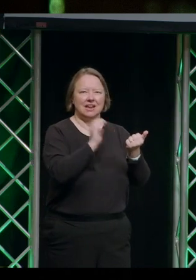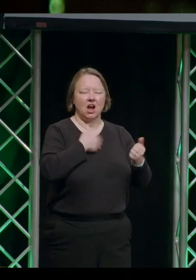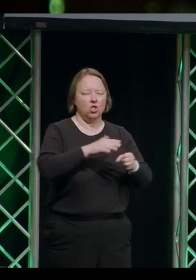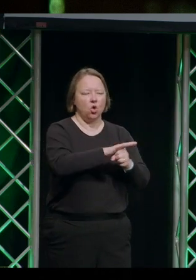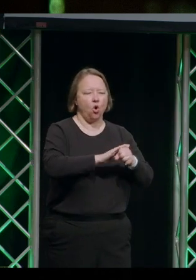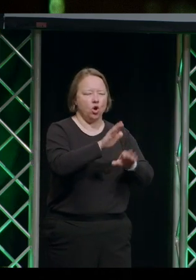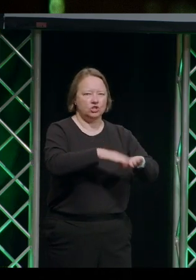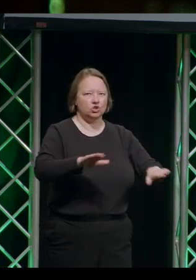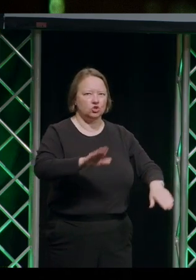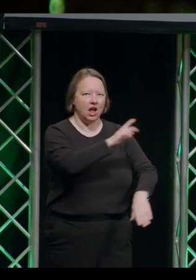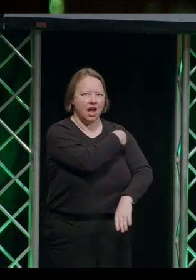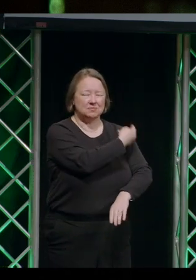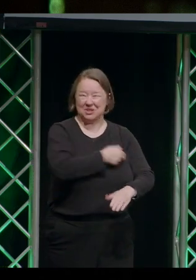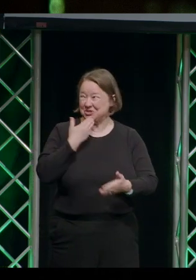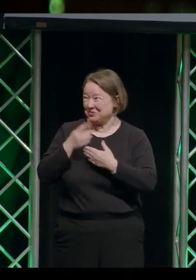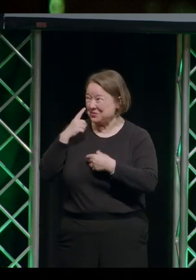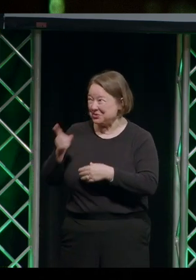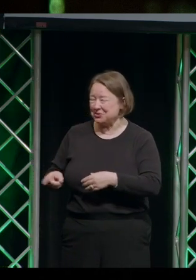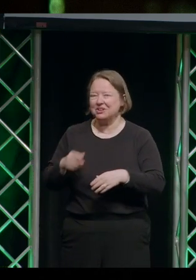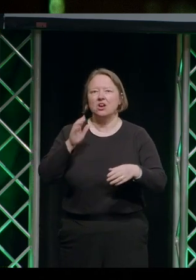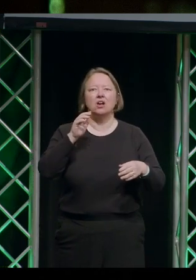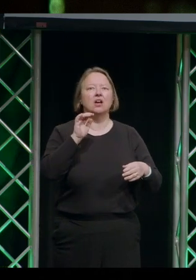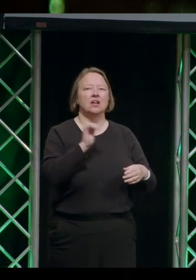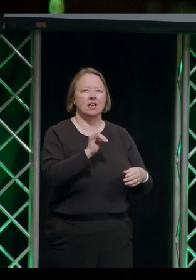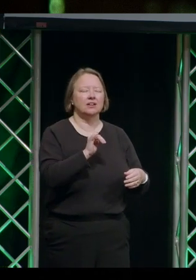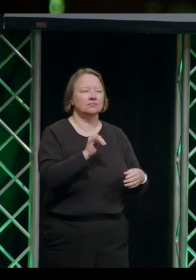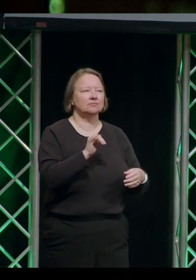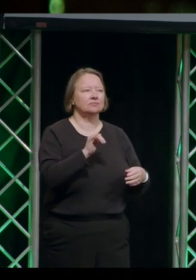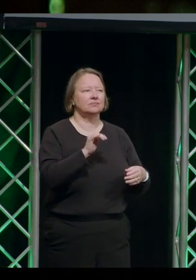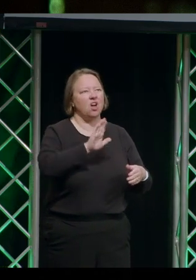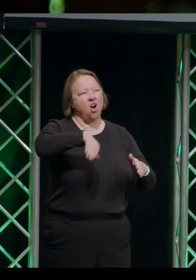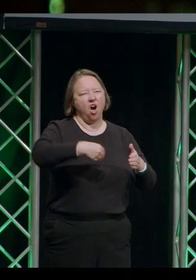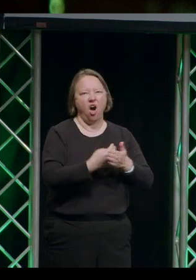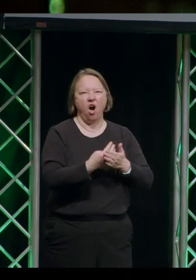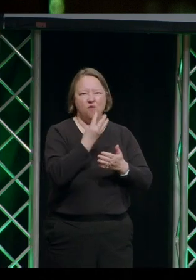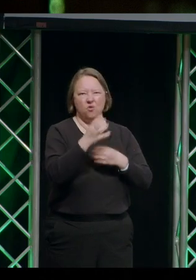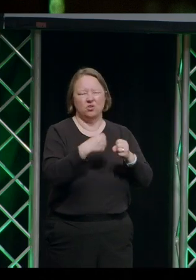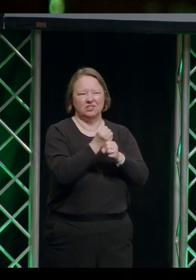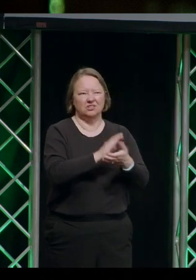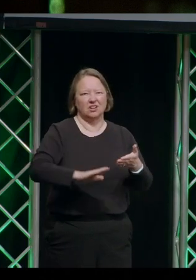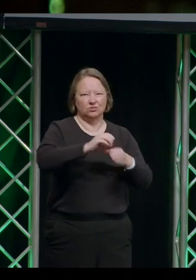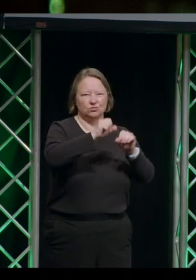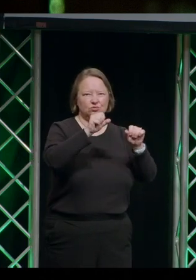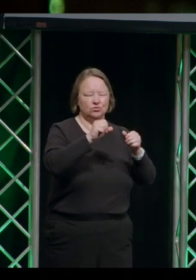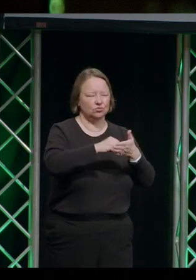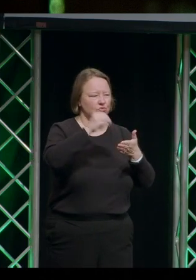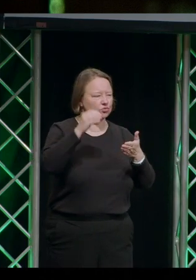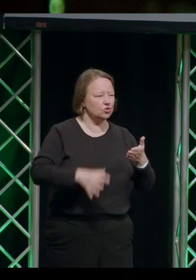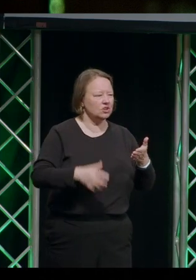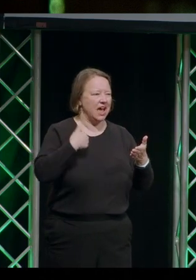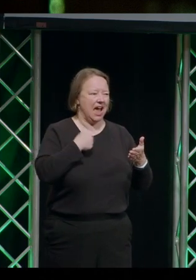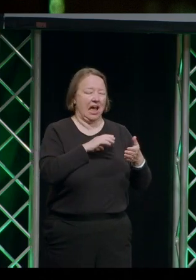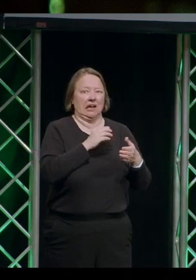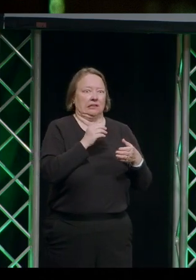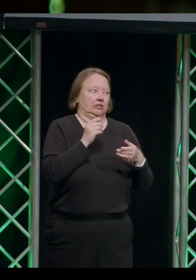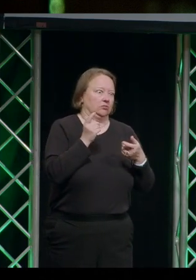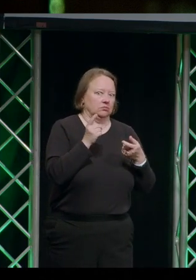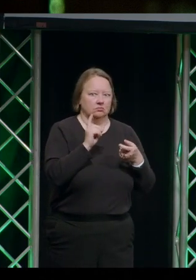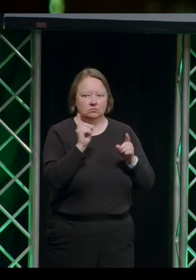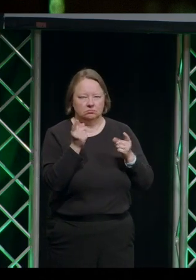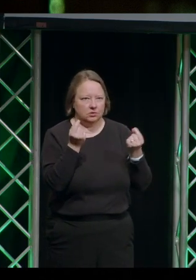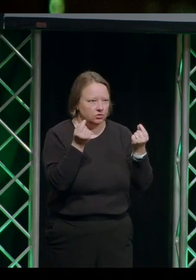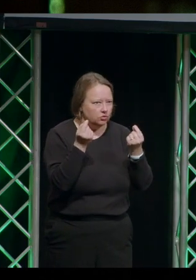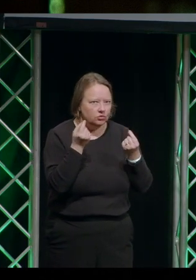children's hospital. Good for you. Like all undergraduate students, I have little direction in my life. I want to figure out what I'm